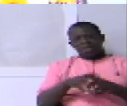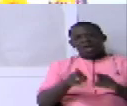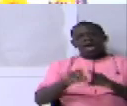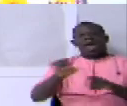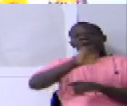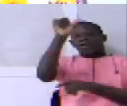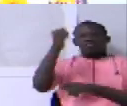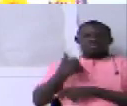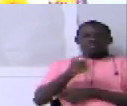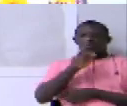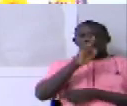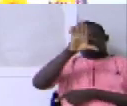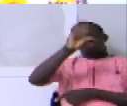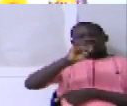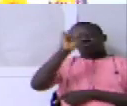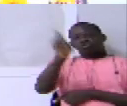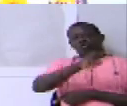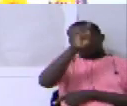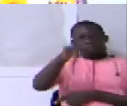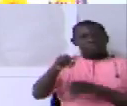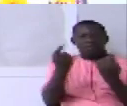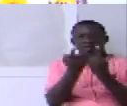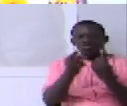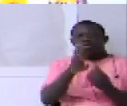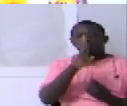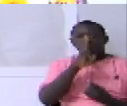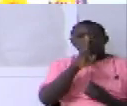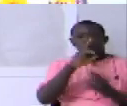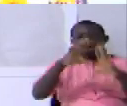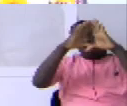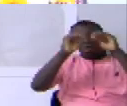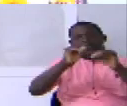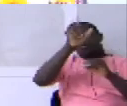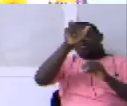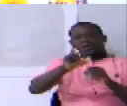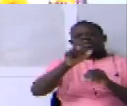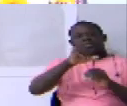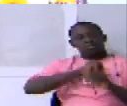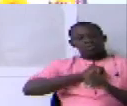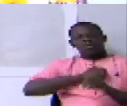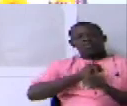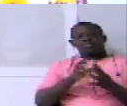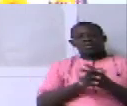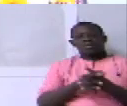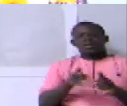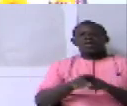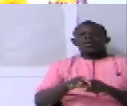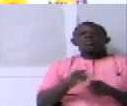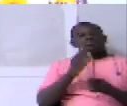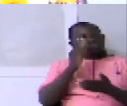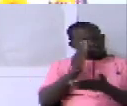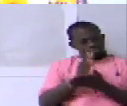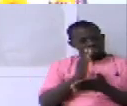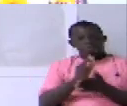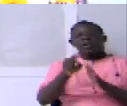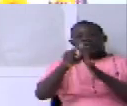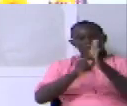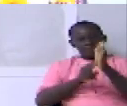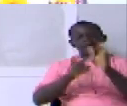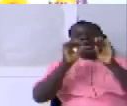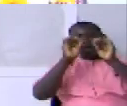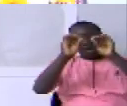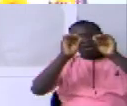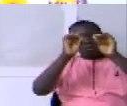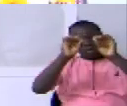people going to do the wrongs are the officers. Adu menu be wotilimbali akukela wolbe kala officer leti do kulalu. So we need educations at that place. Woto